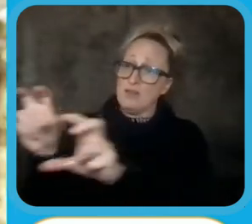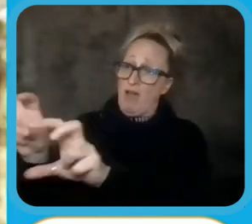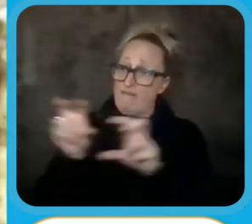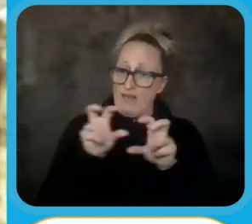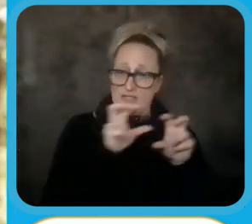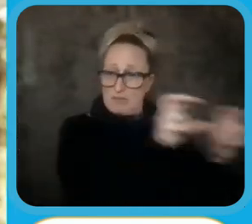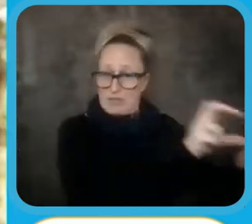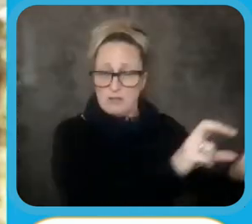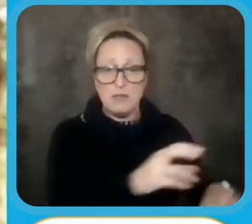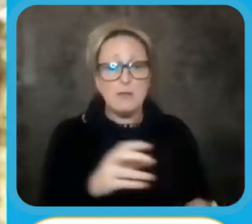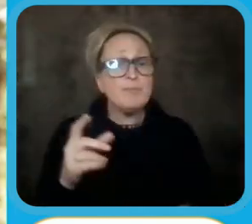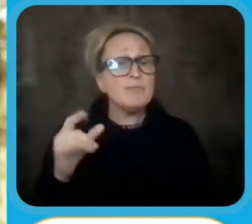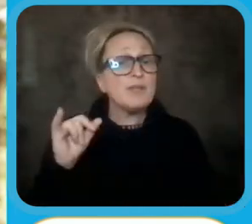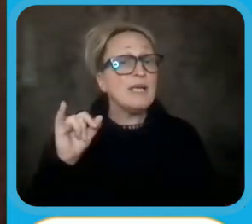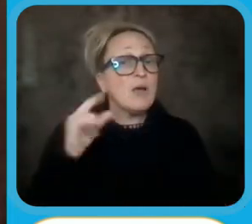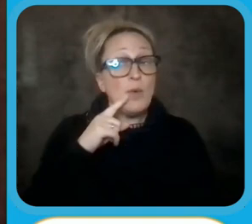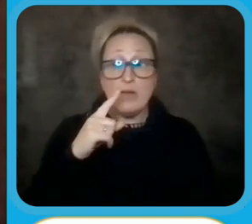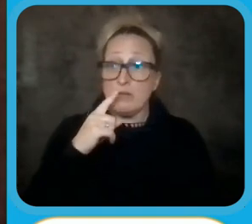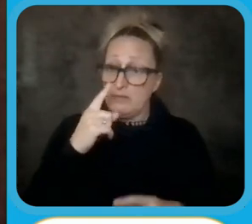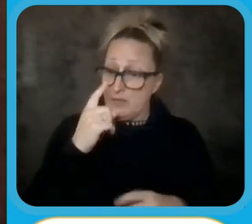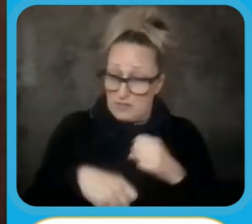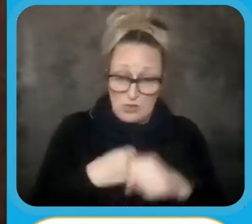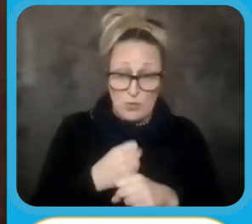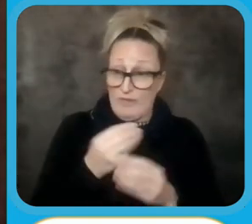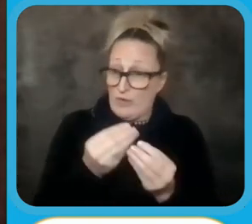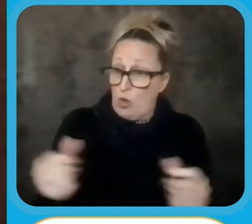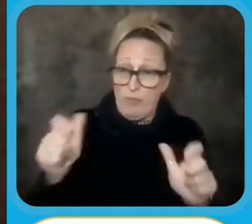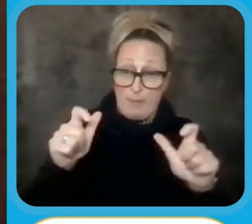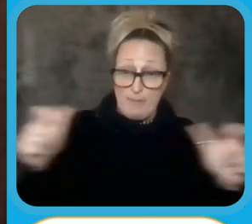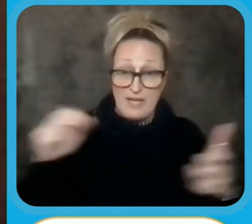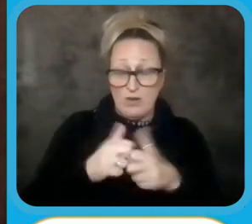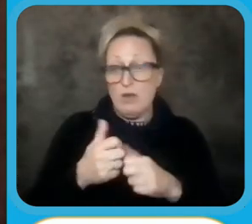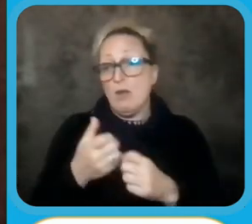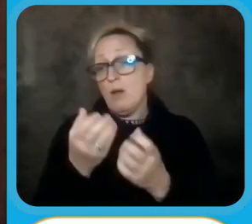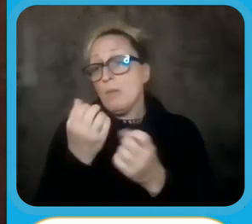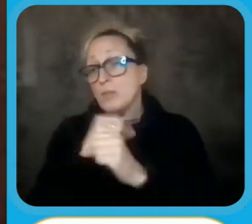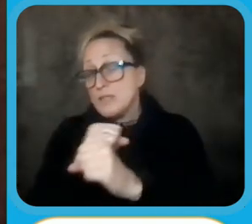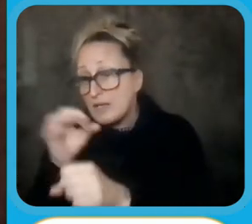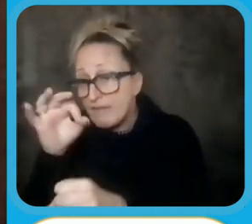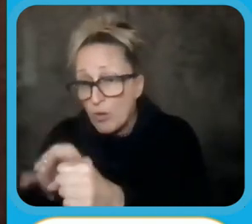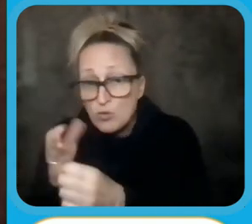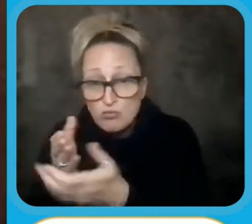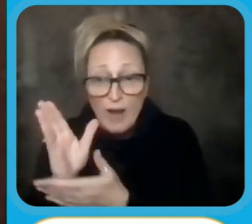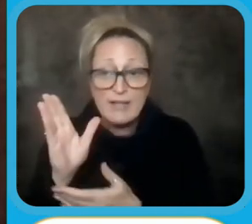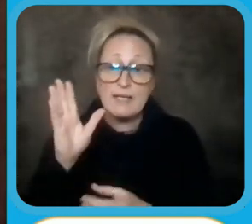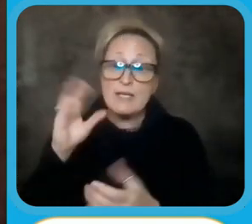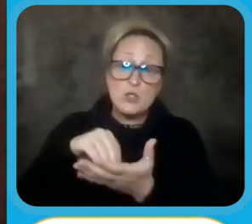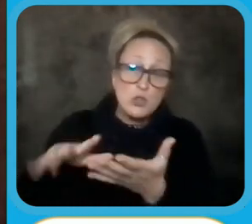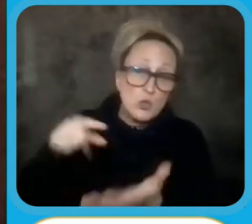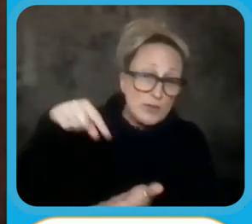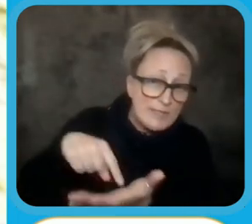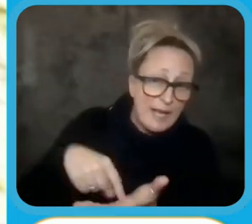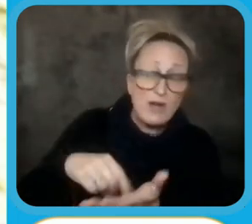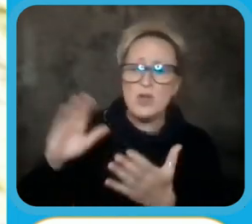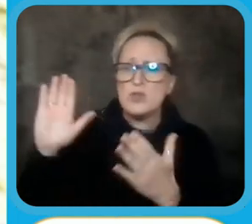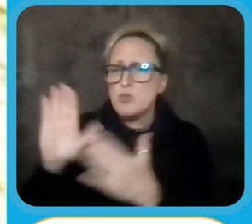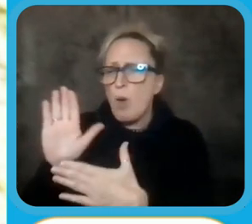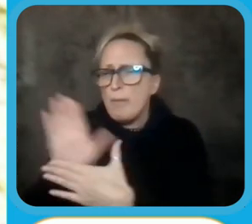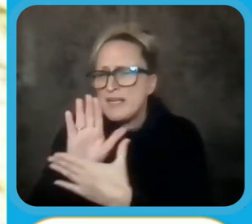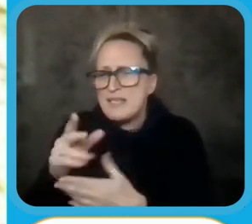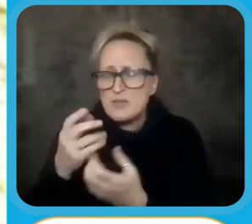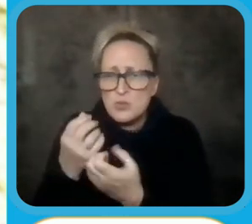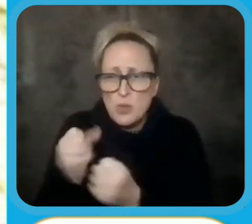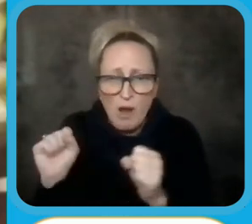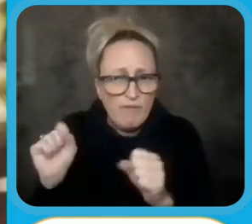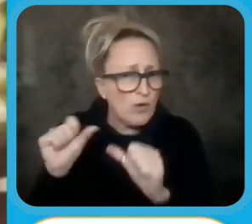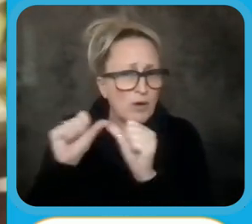taught us that if we are going to solve the big issues, protecting voter rights, tackling student debt, helping small businesses recover, we can't